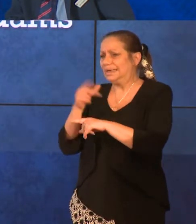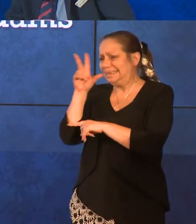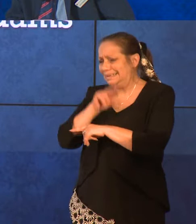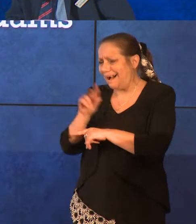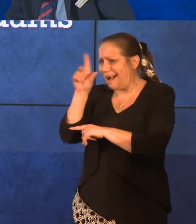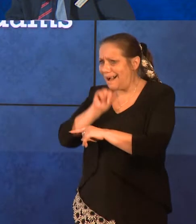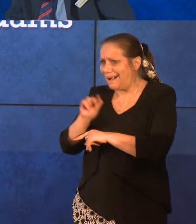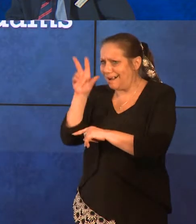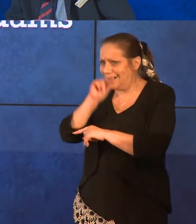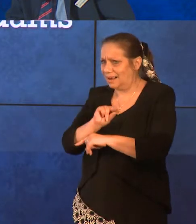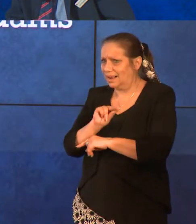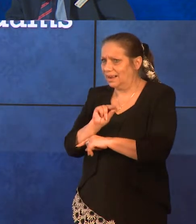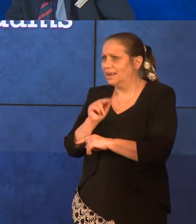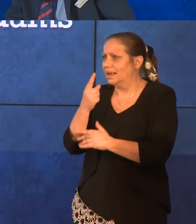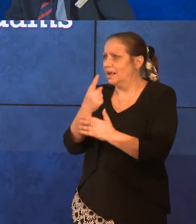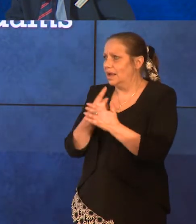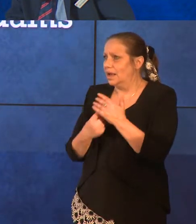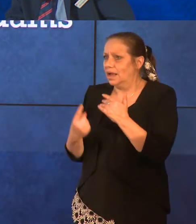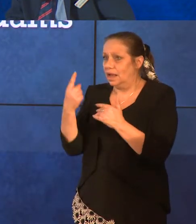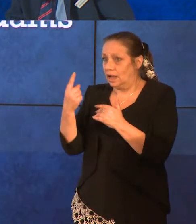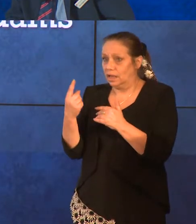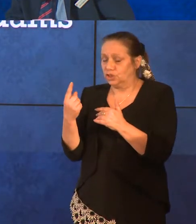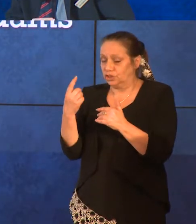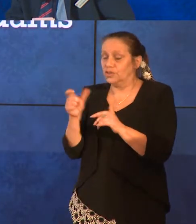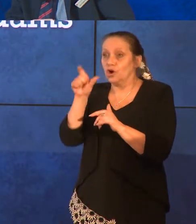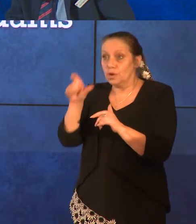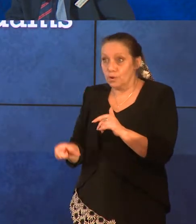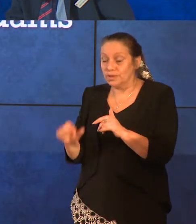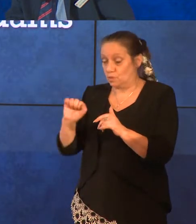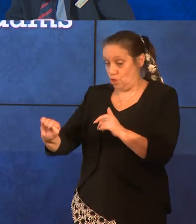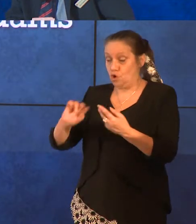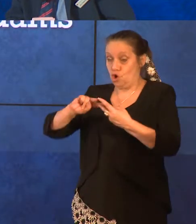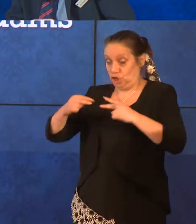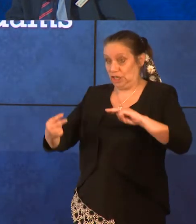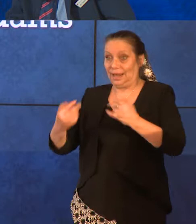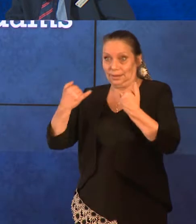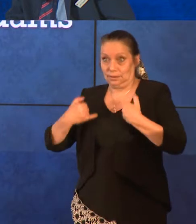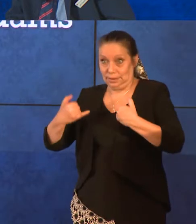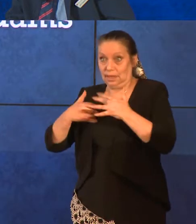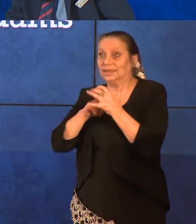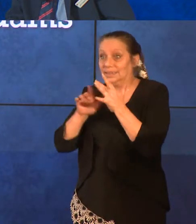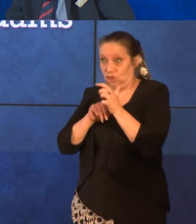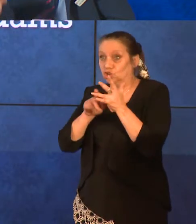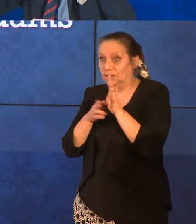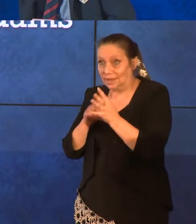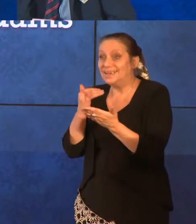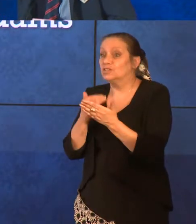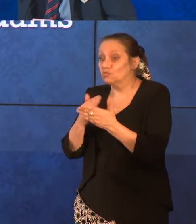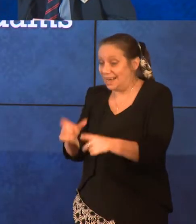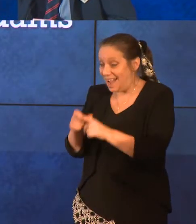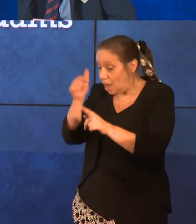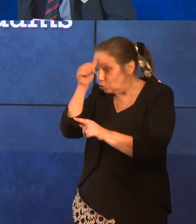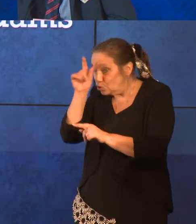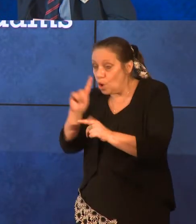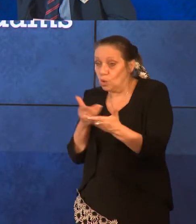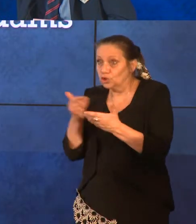has the only one in the world with the genetic deletion she has, it's very difficult for me to predict what service she